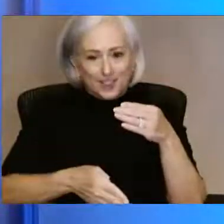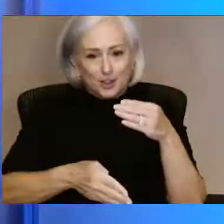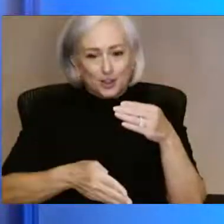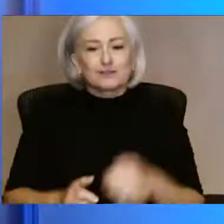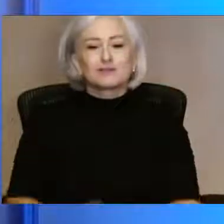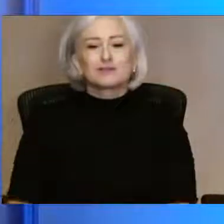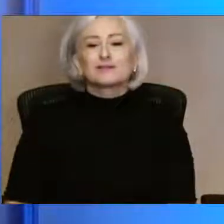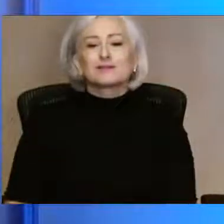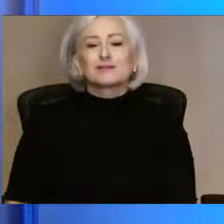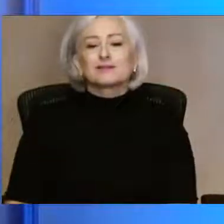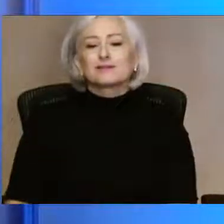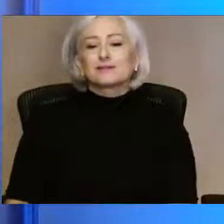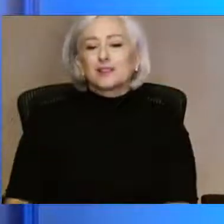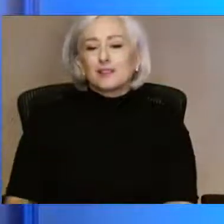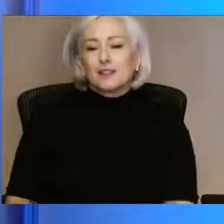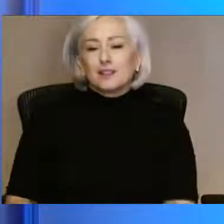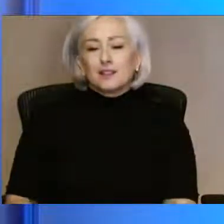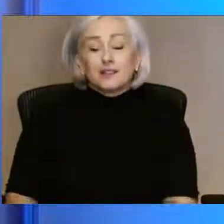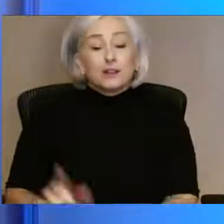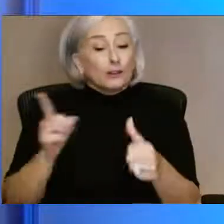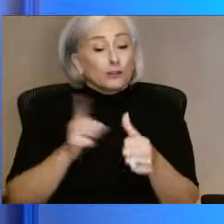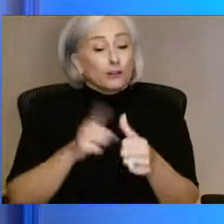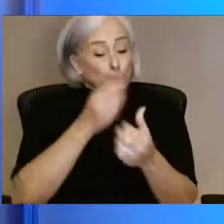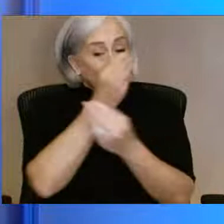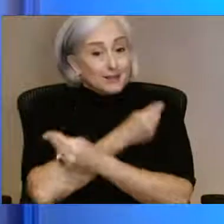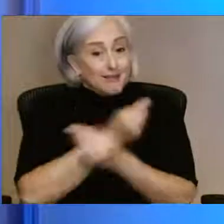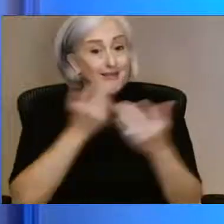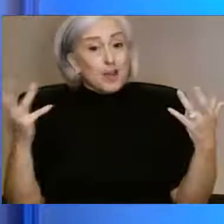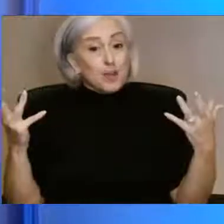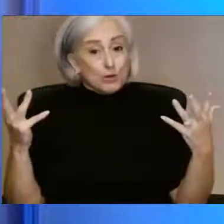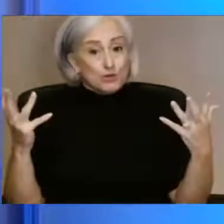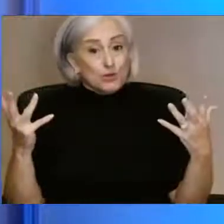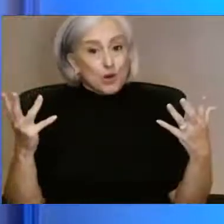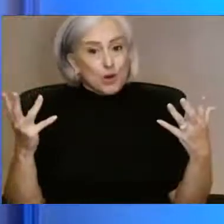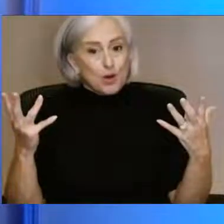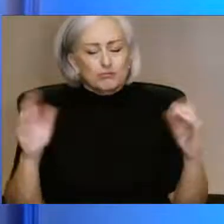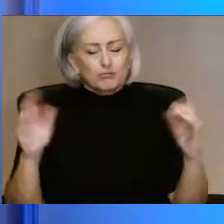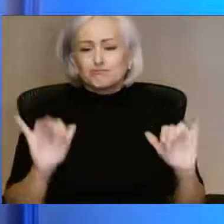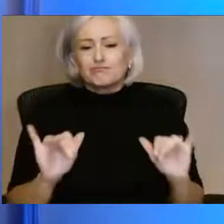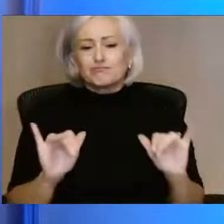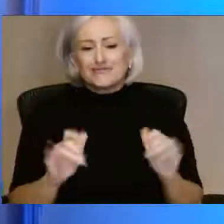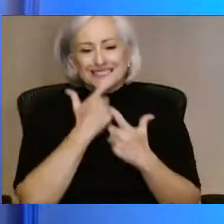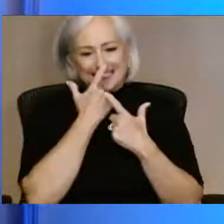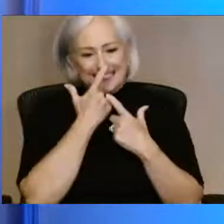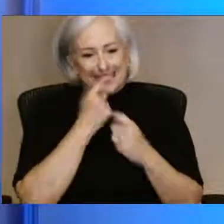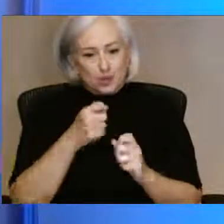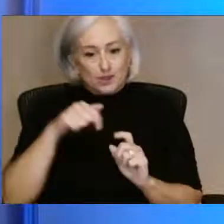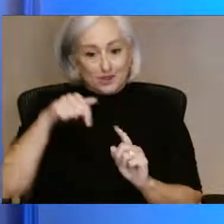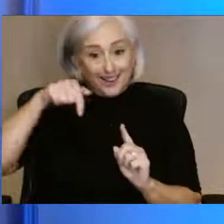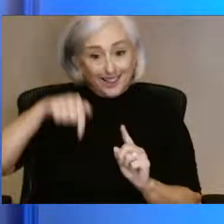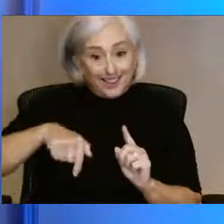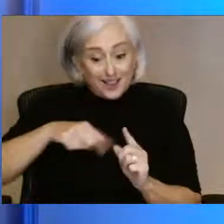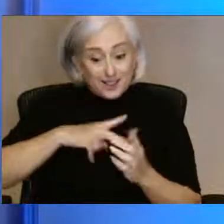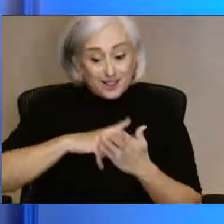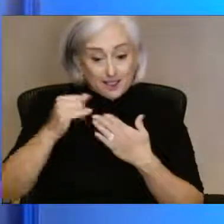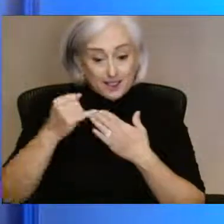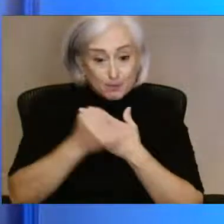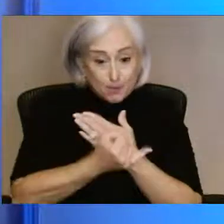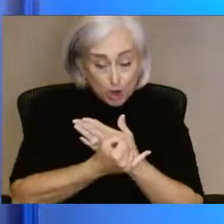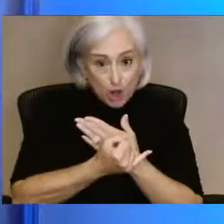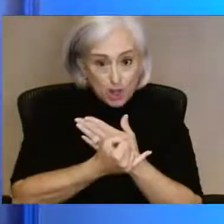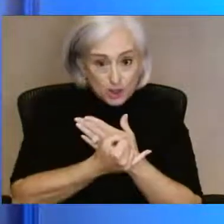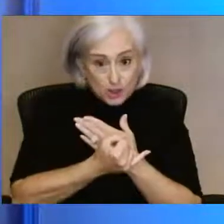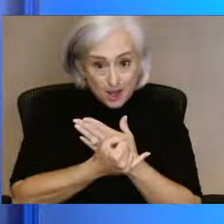first just want to kind of let people know that it's really interesting. This project, which was a consortium of